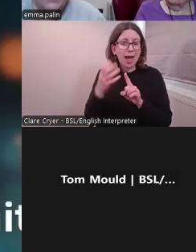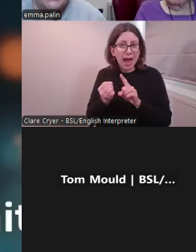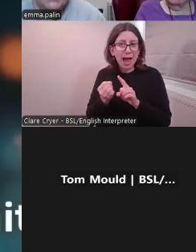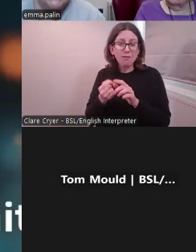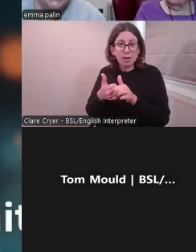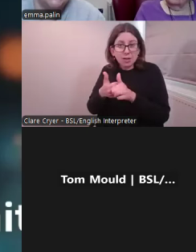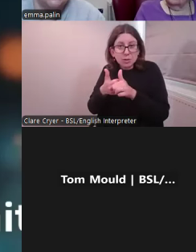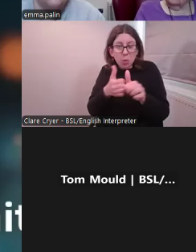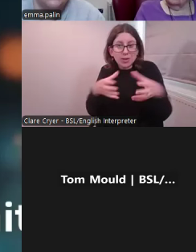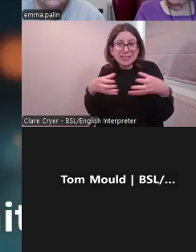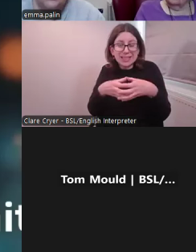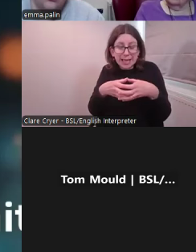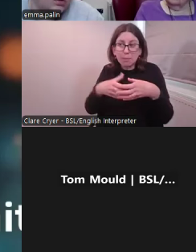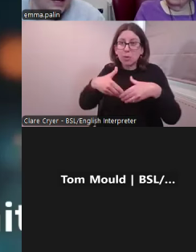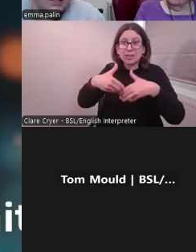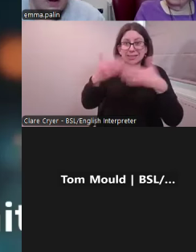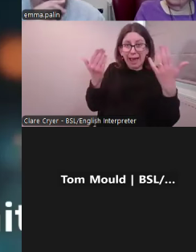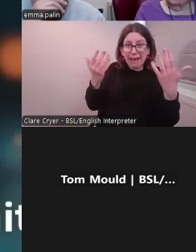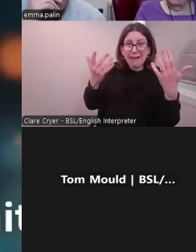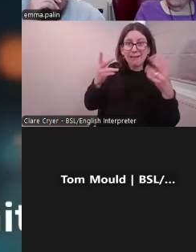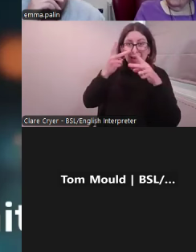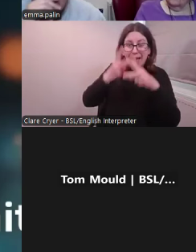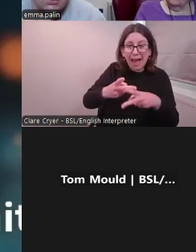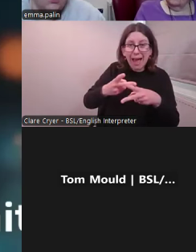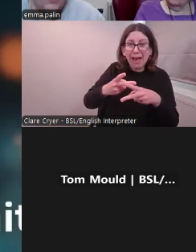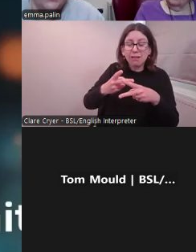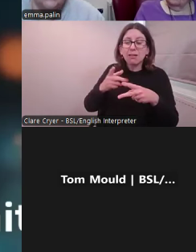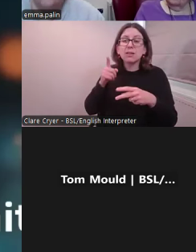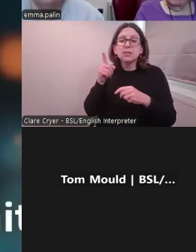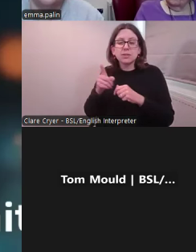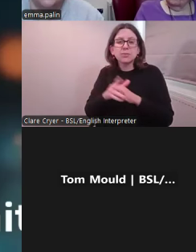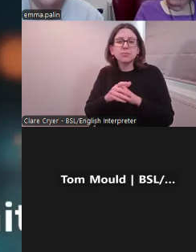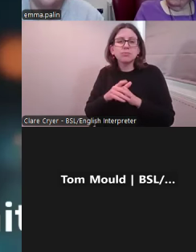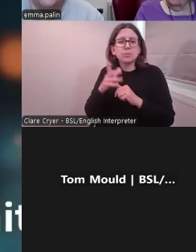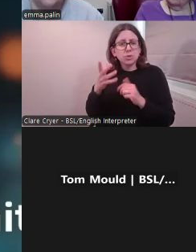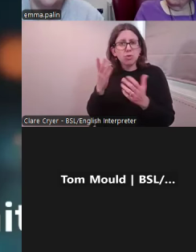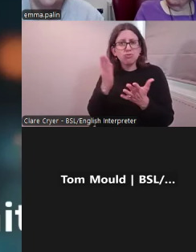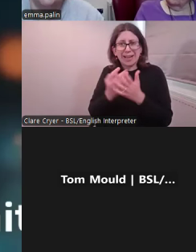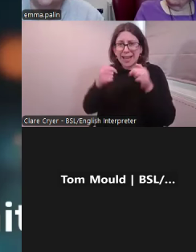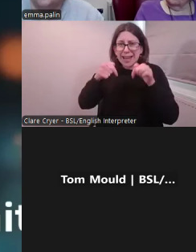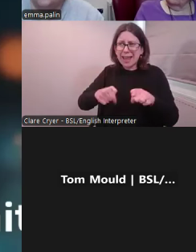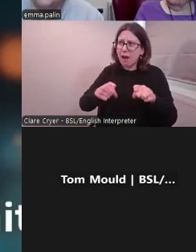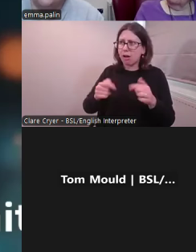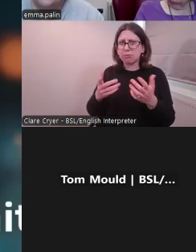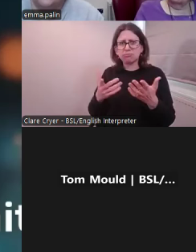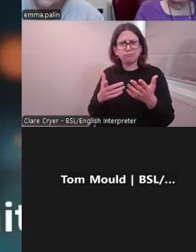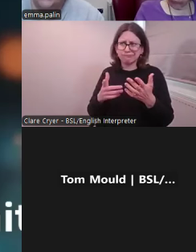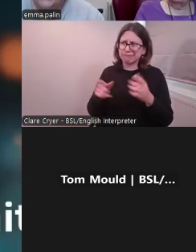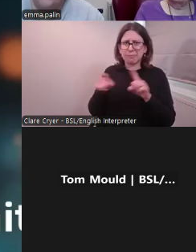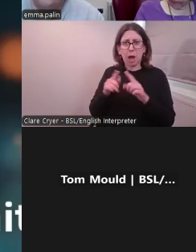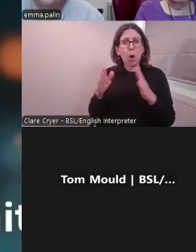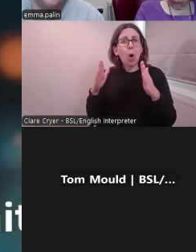Home and a daycare service called the Experience Days. So it's a home for life, and we look to support